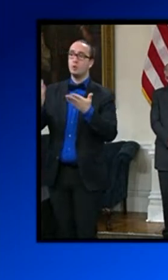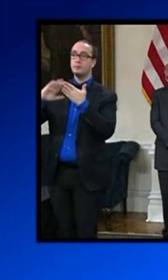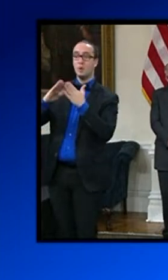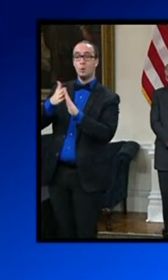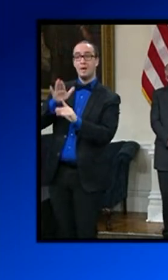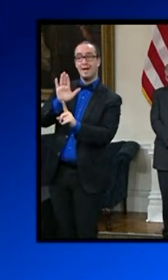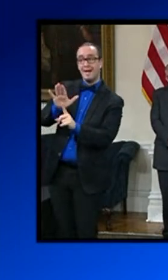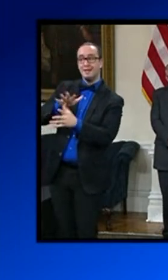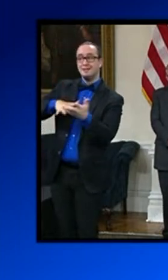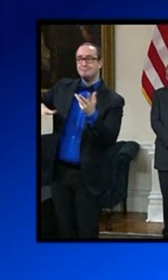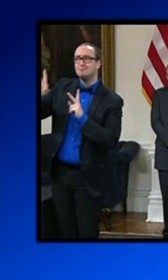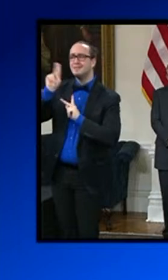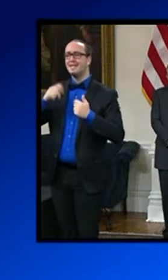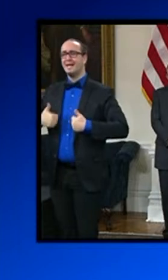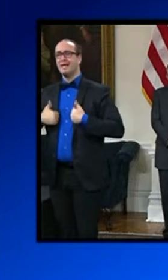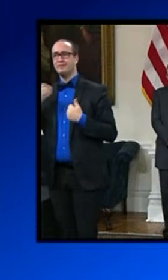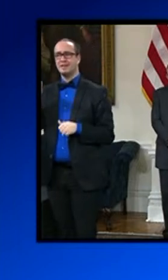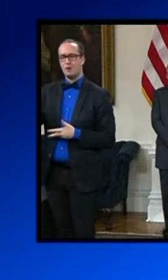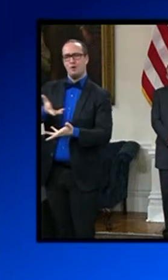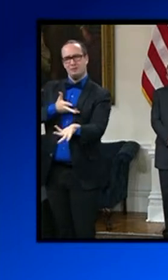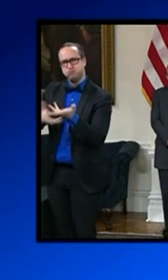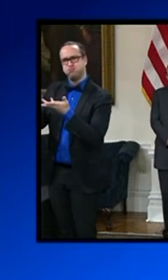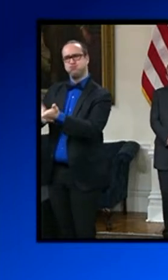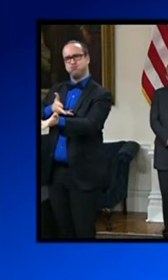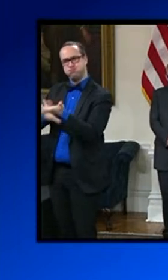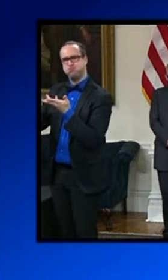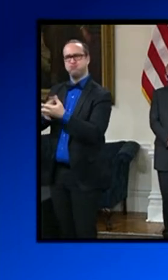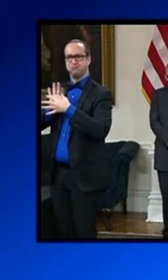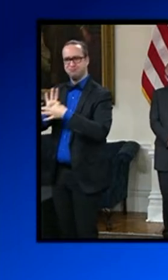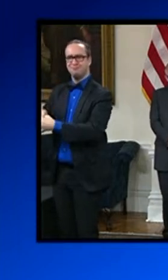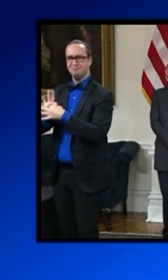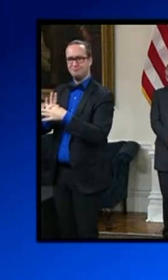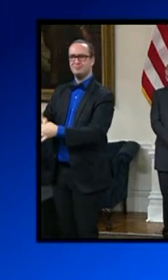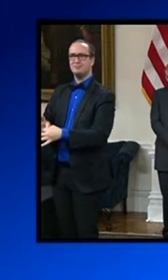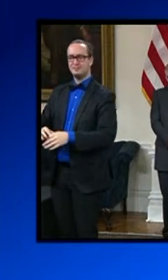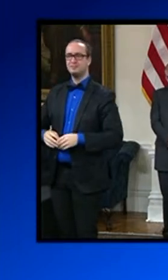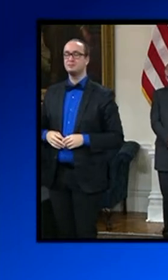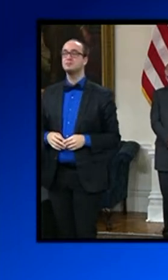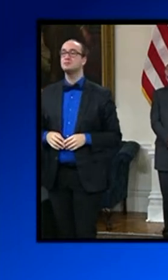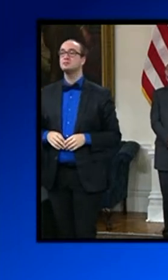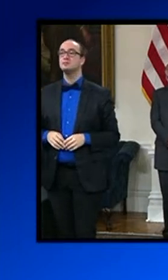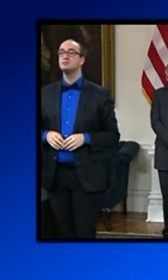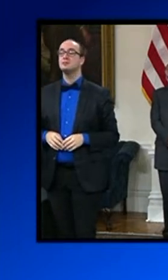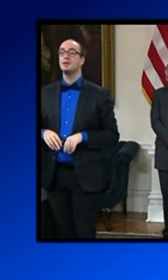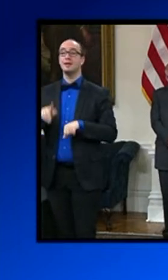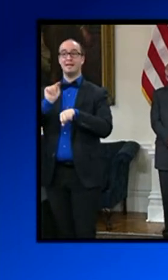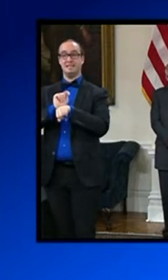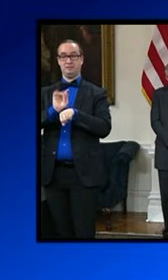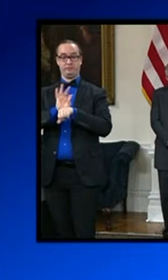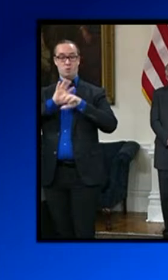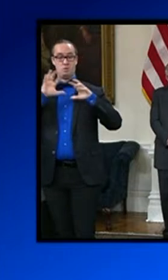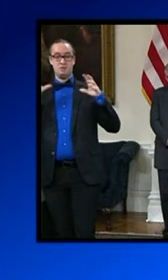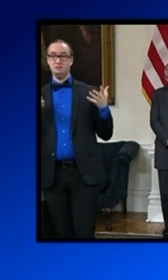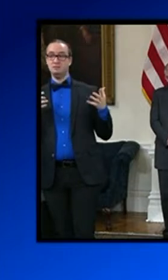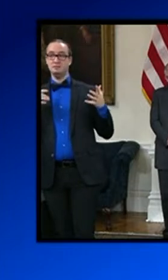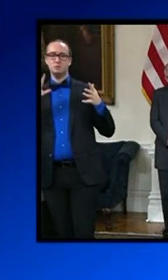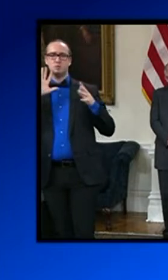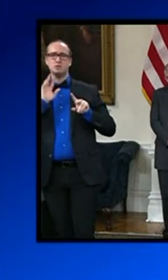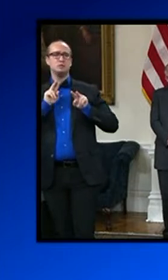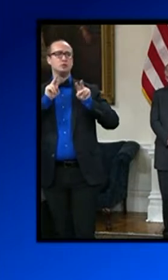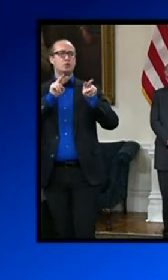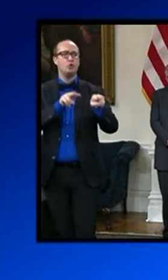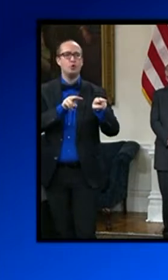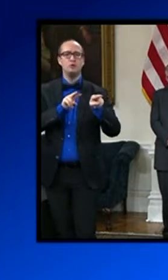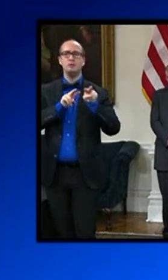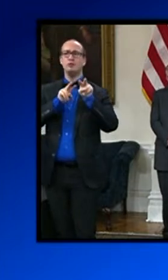health departments and other partners as appropriate and visit the site to complete an assessment. Step 4,